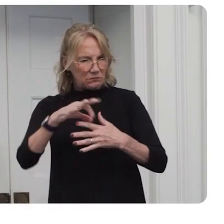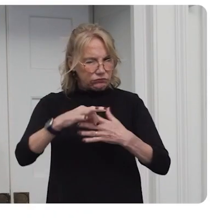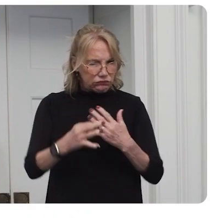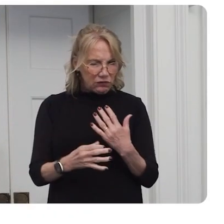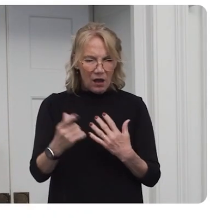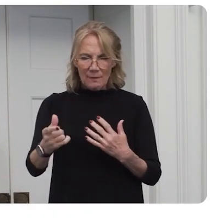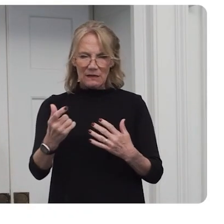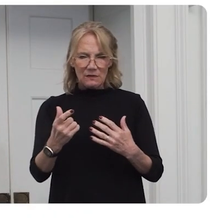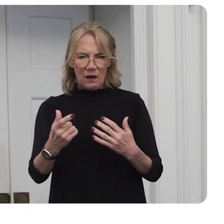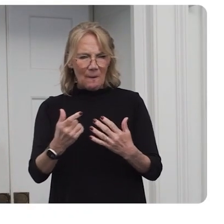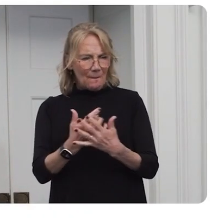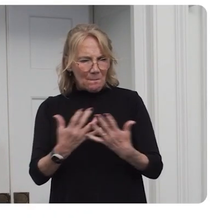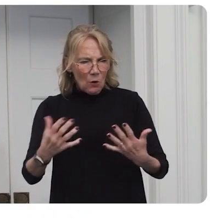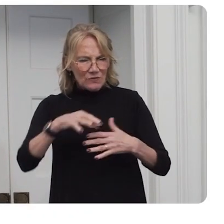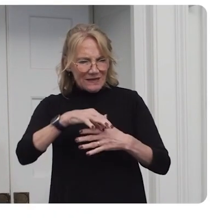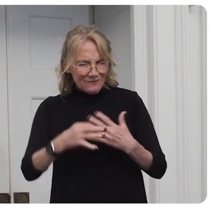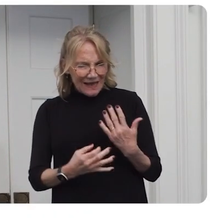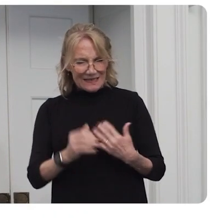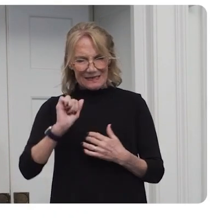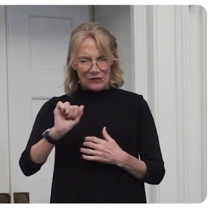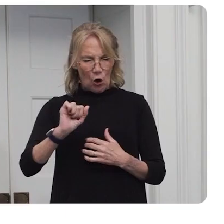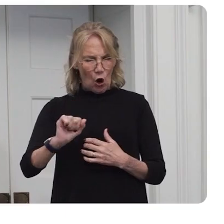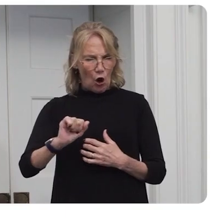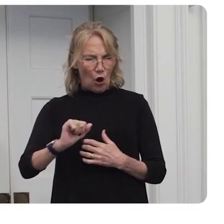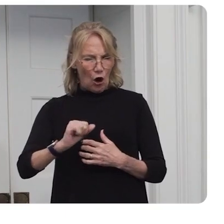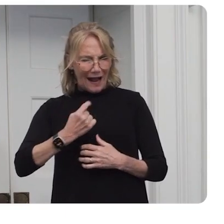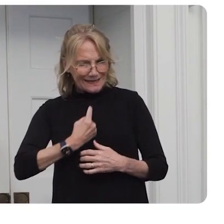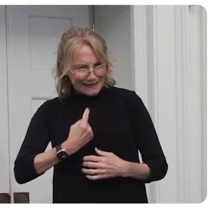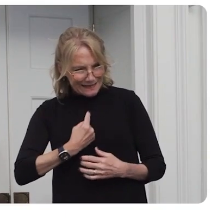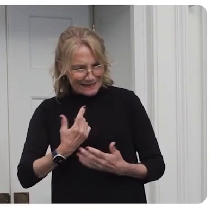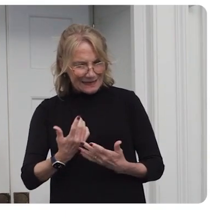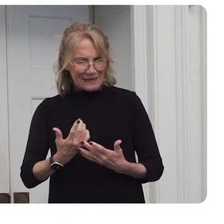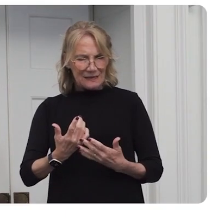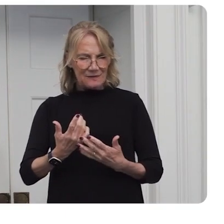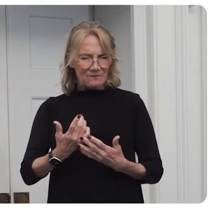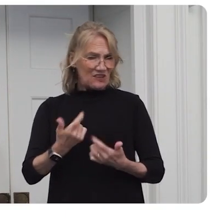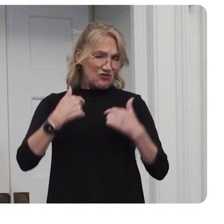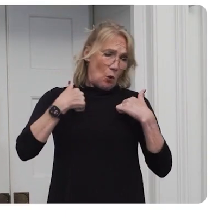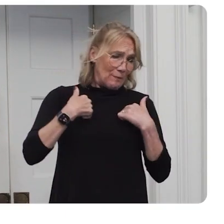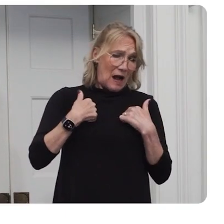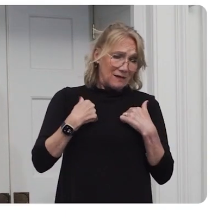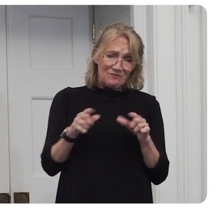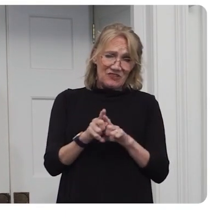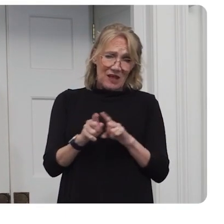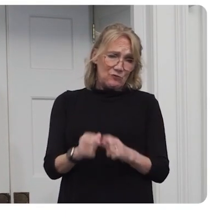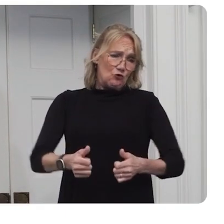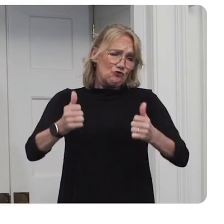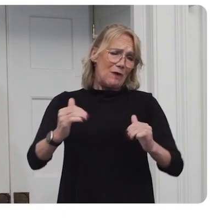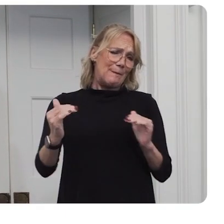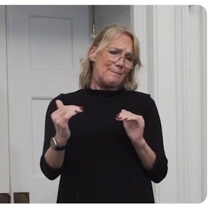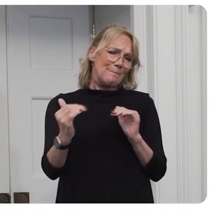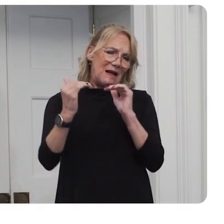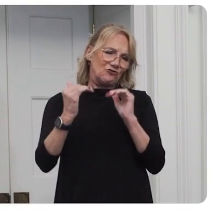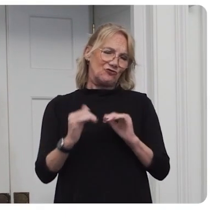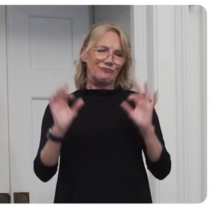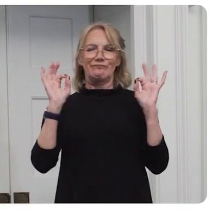also, is multifaceted in her identity, and so am I. So it's a